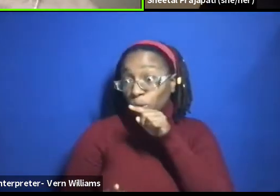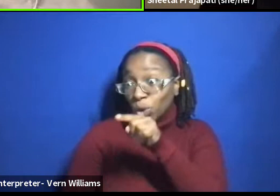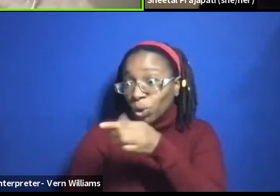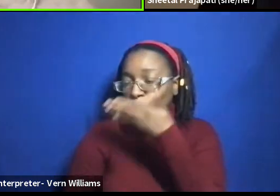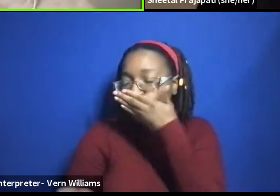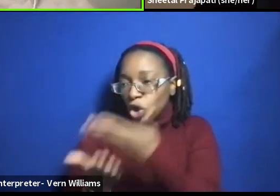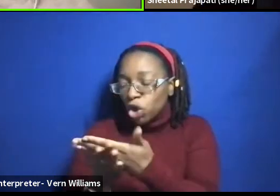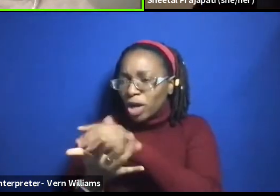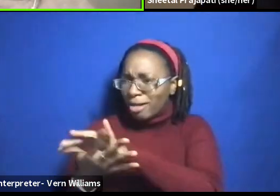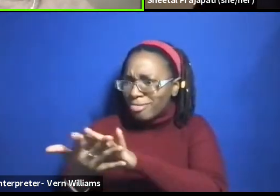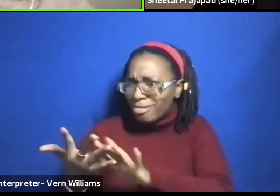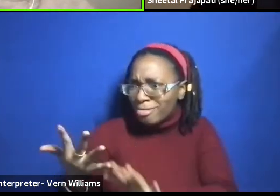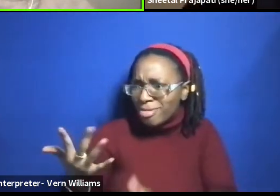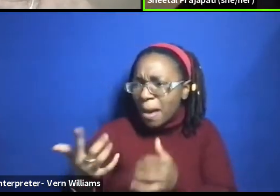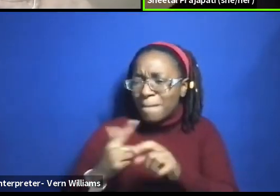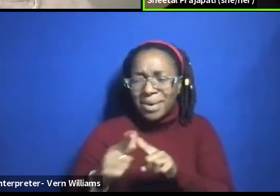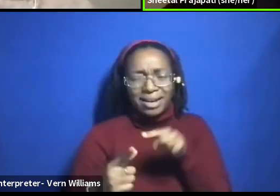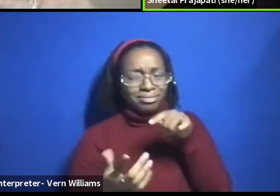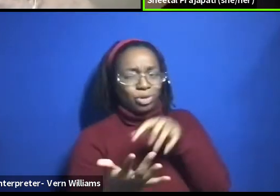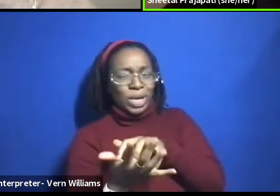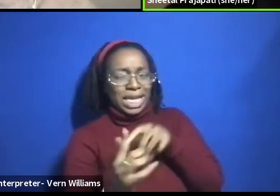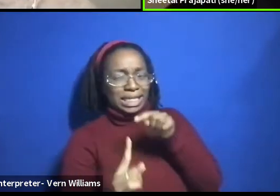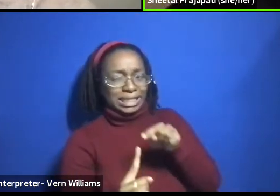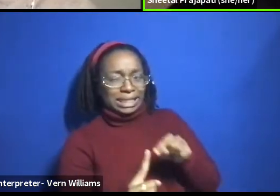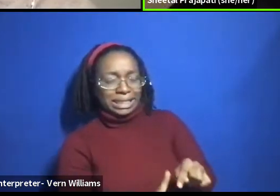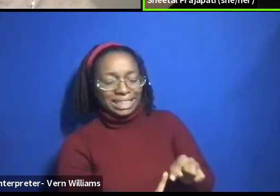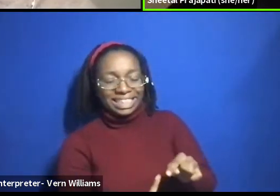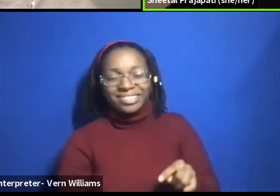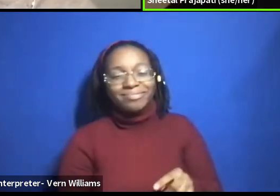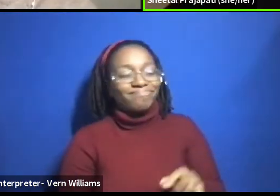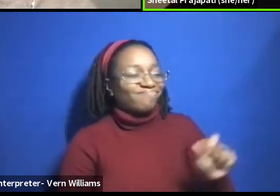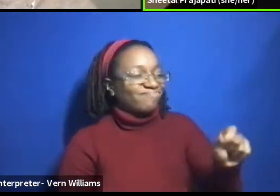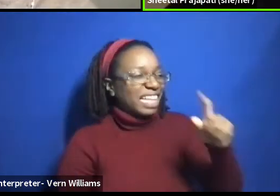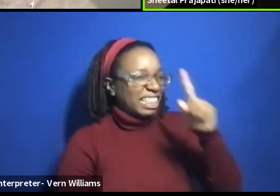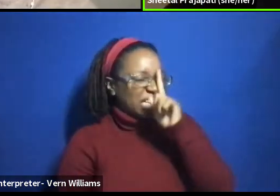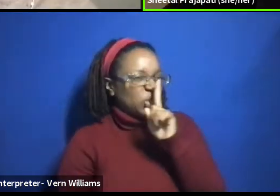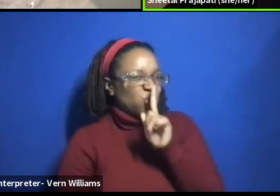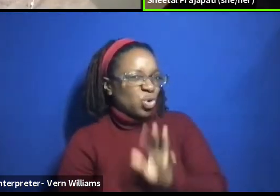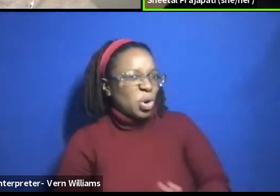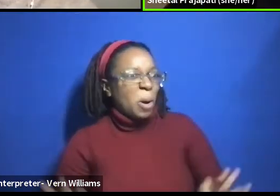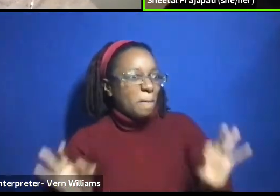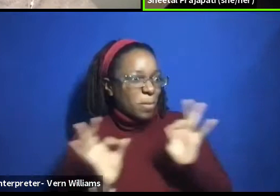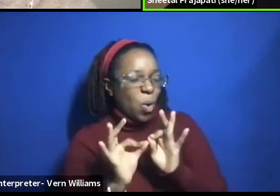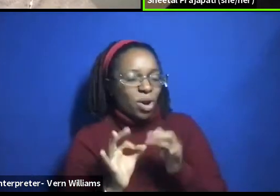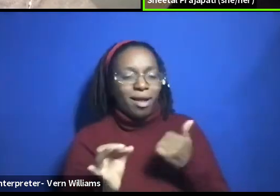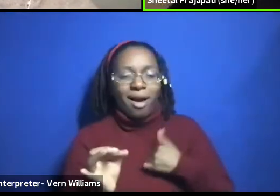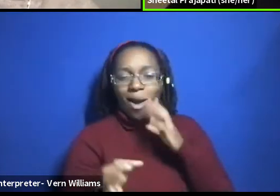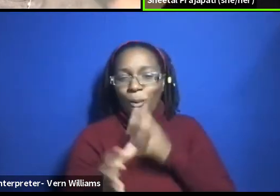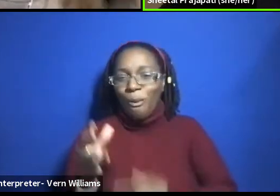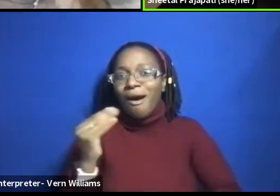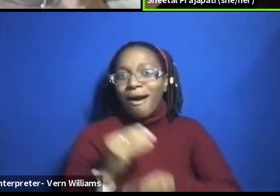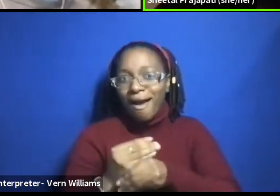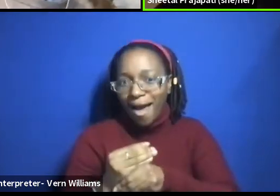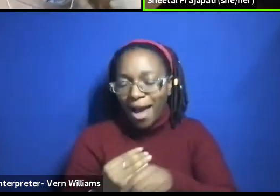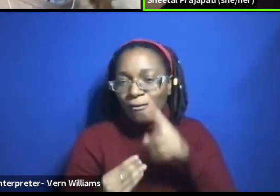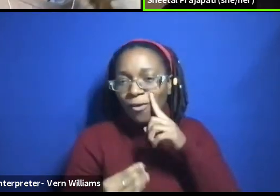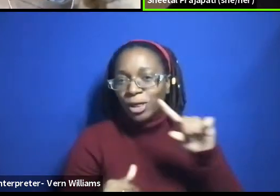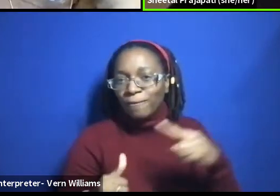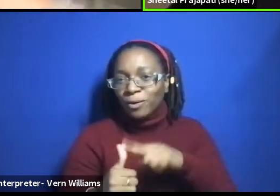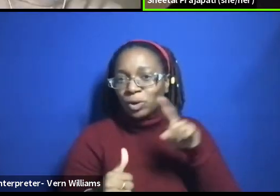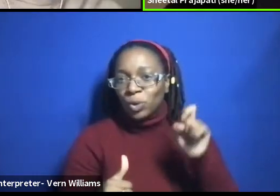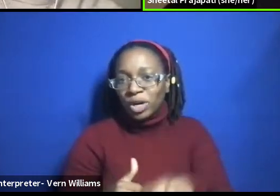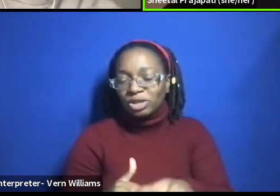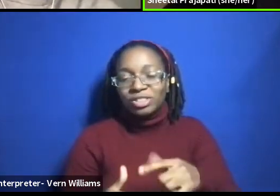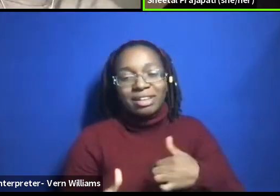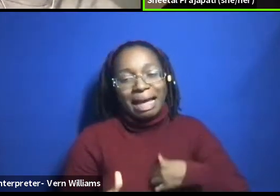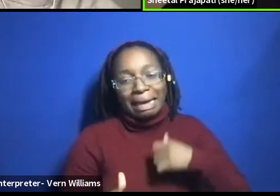don't know, collaboration is to me. I think that's really important. And actually, I'm going to just piggyback off that to address the first question, because Pablo, I